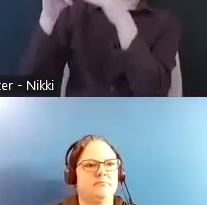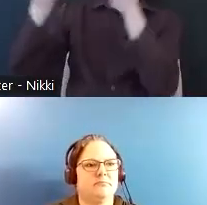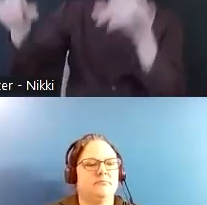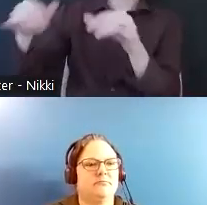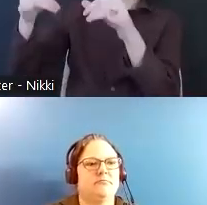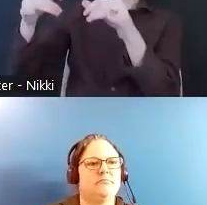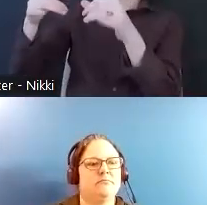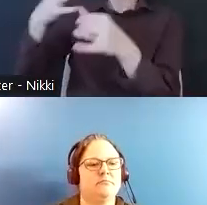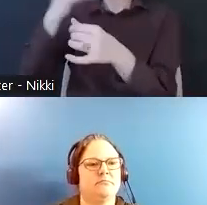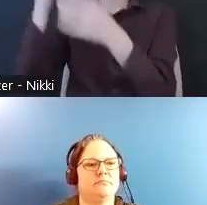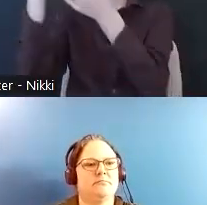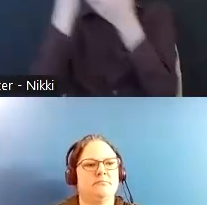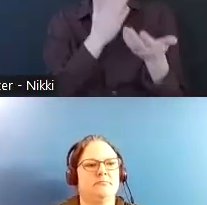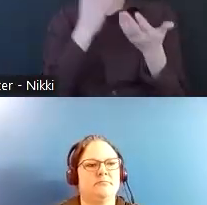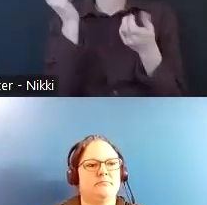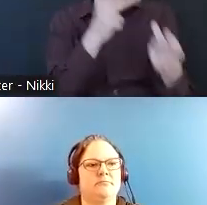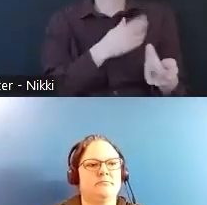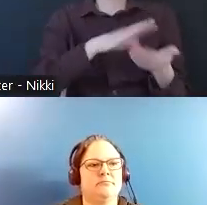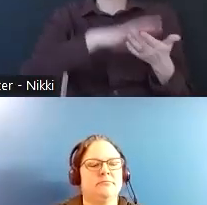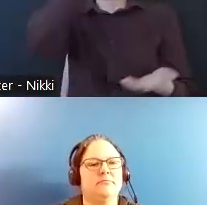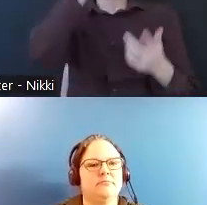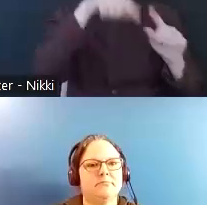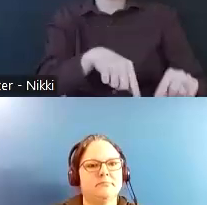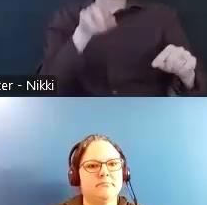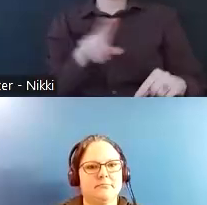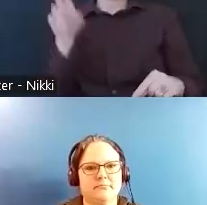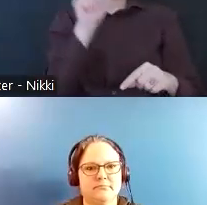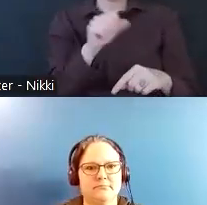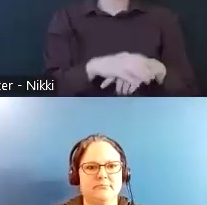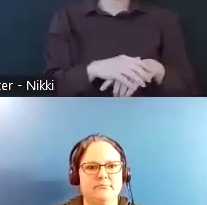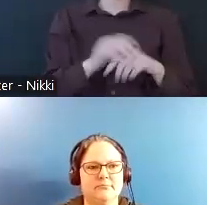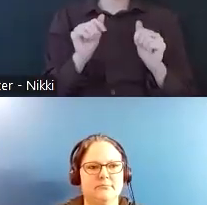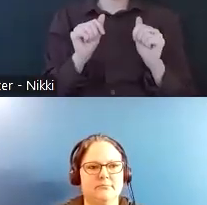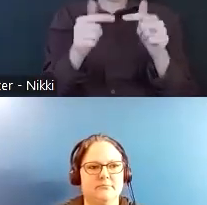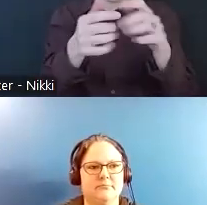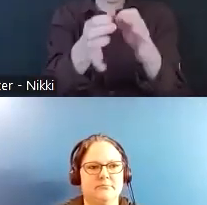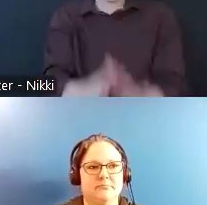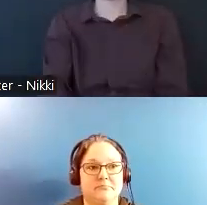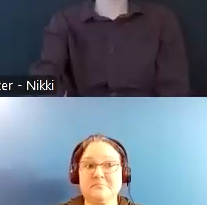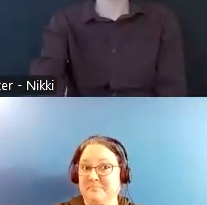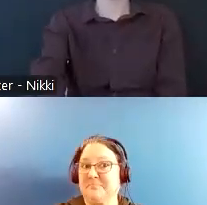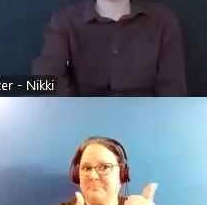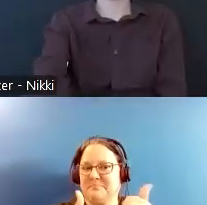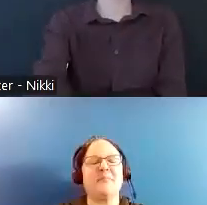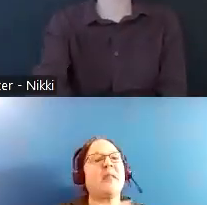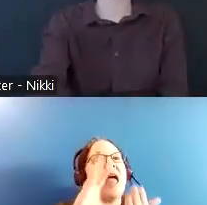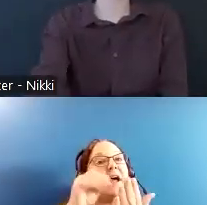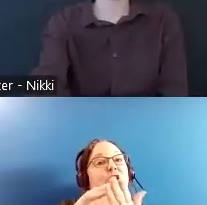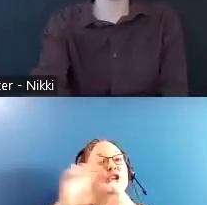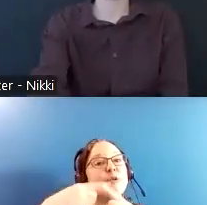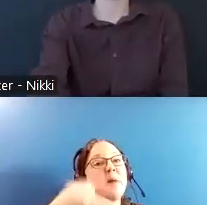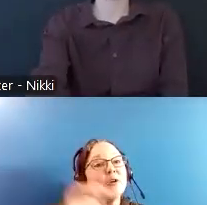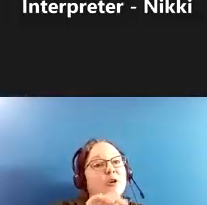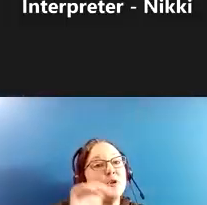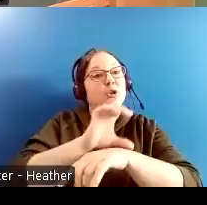that I learned about was computerized cognitive behavioral therapy. And when I was there